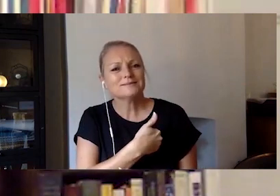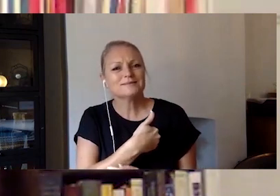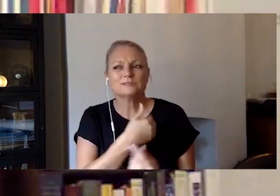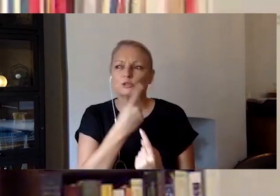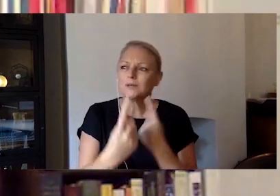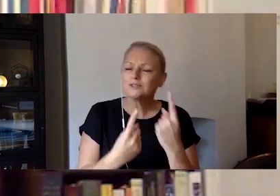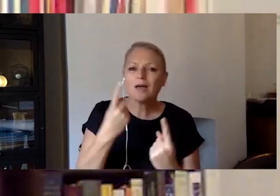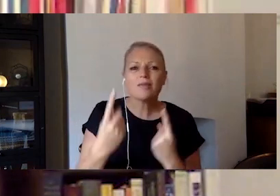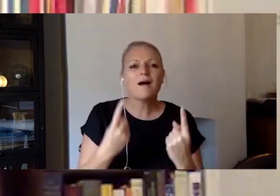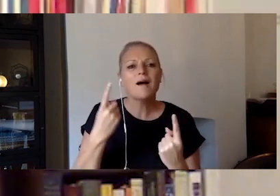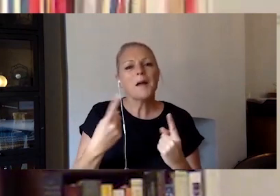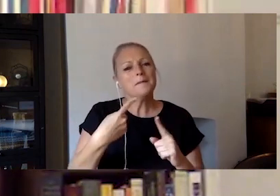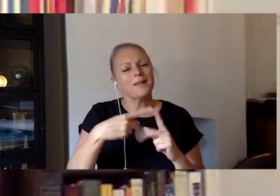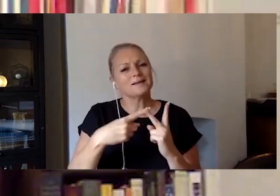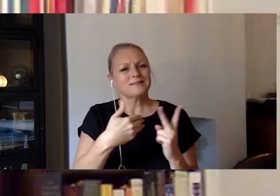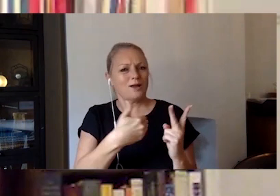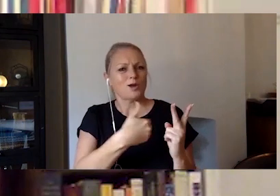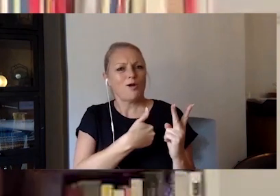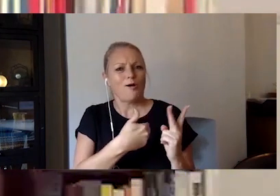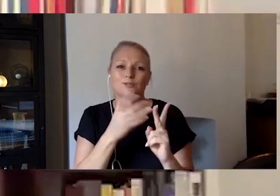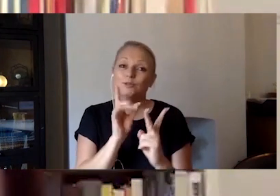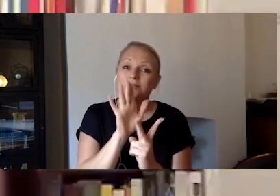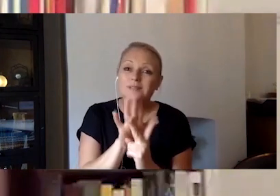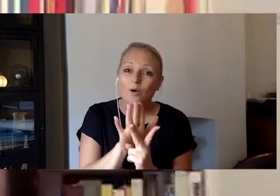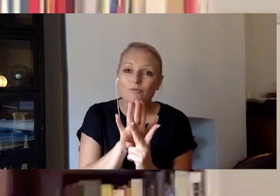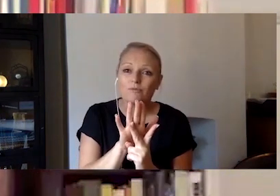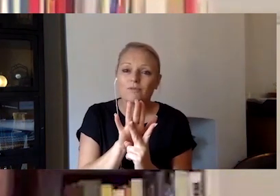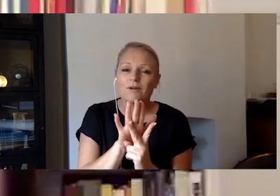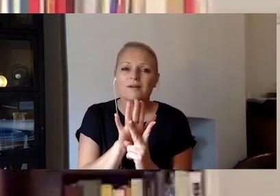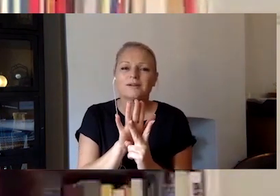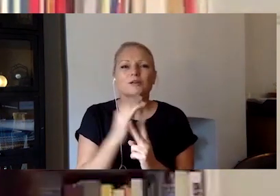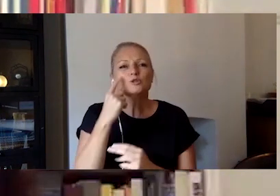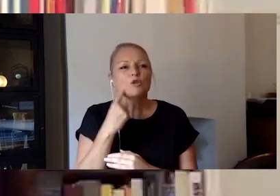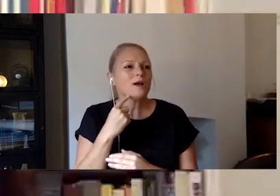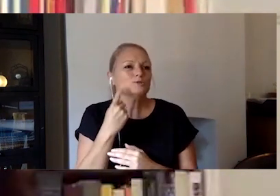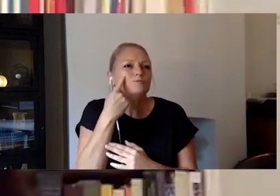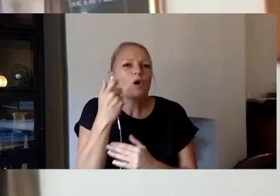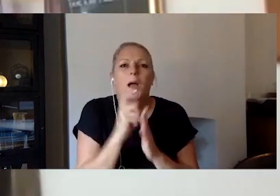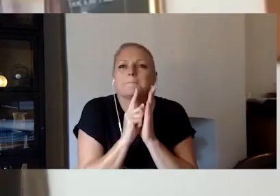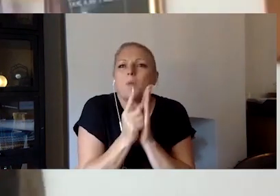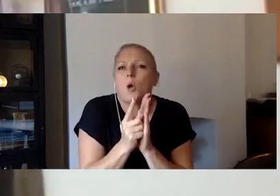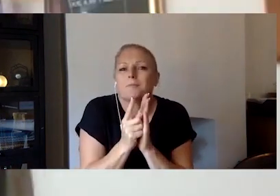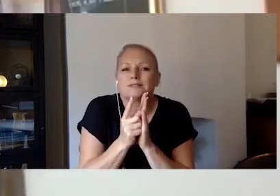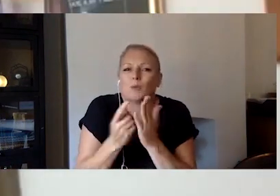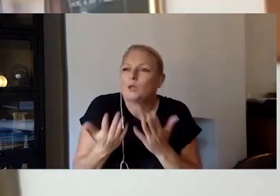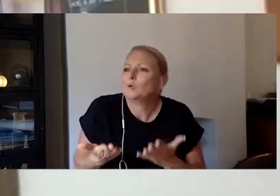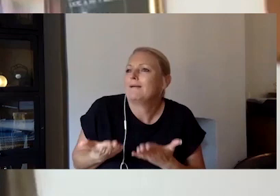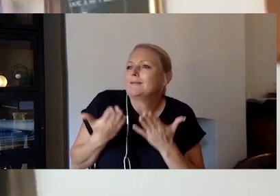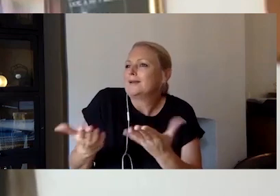also within yourself, and go looking for those moments where you can be kind. Yeah, it's sort